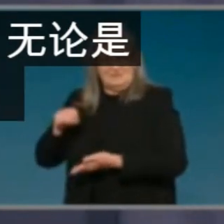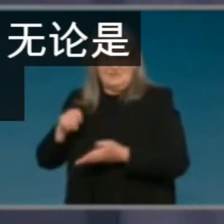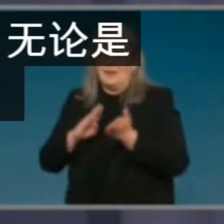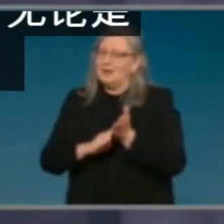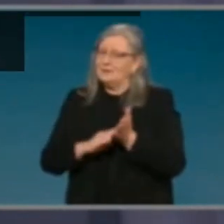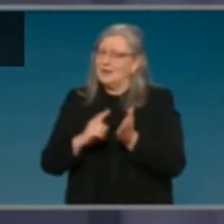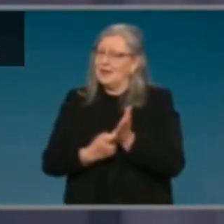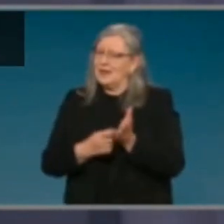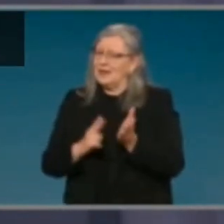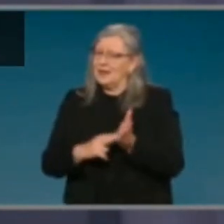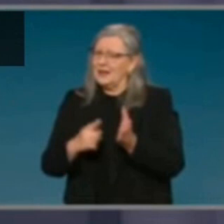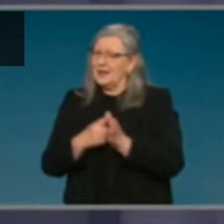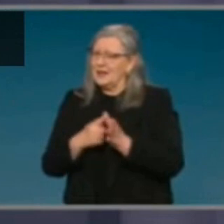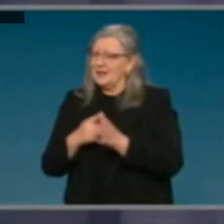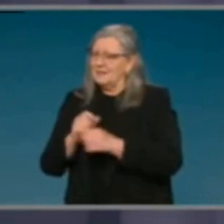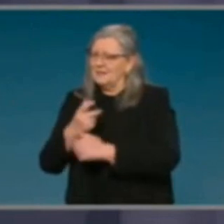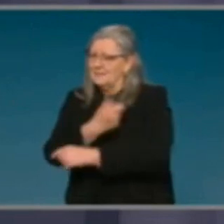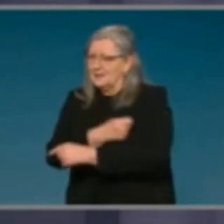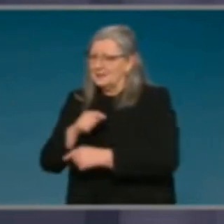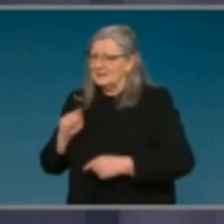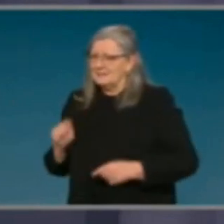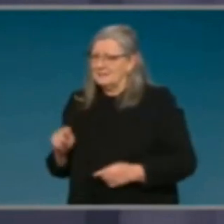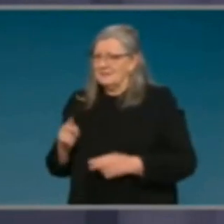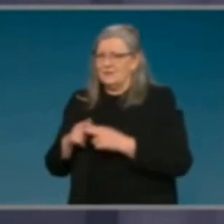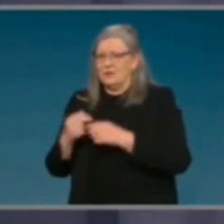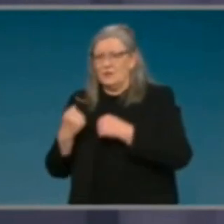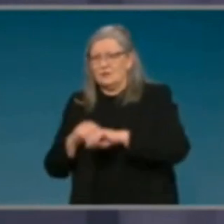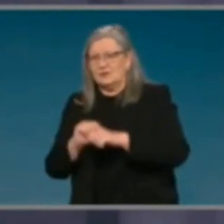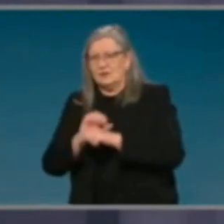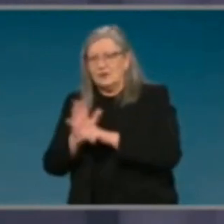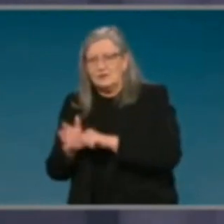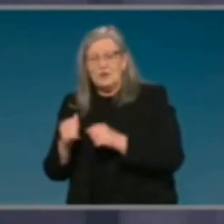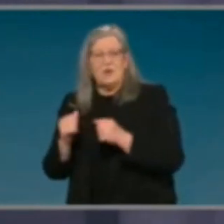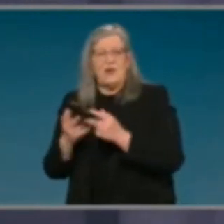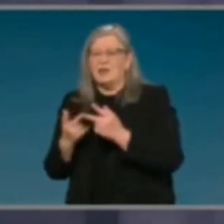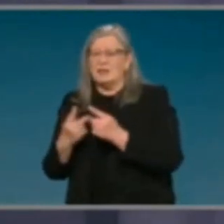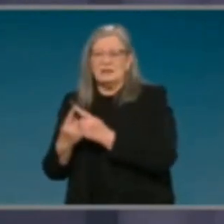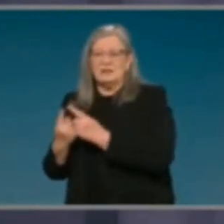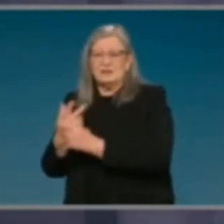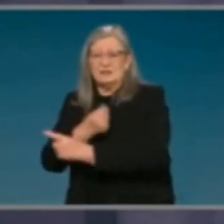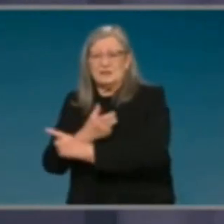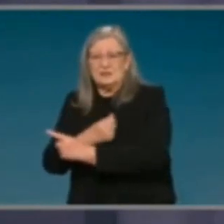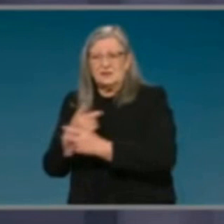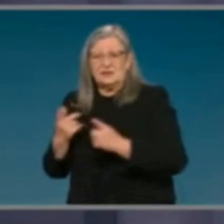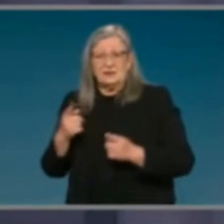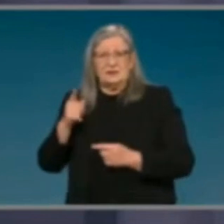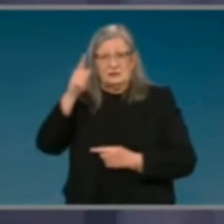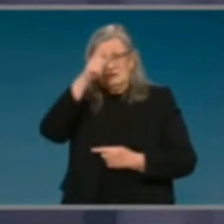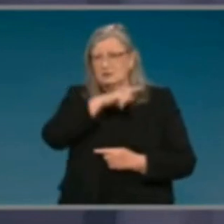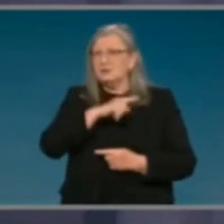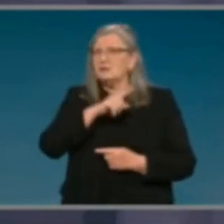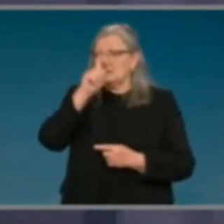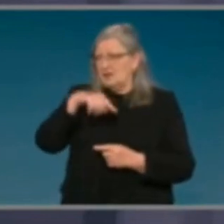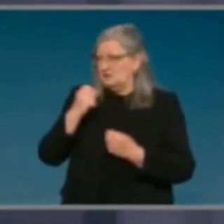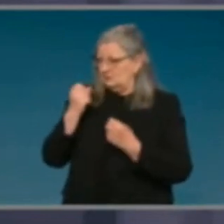areas. So there's been a very strong response, and Minister Taylor, I think, will be in a position to make a statement on